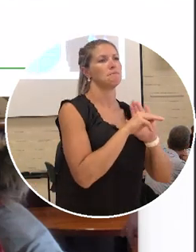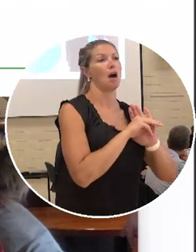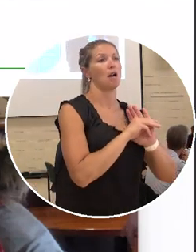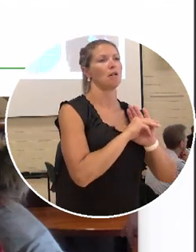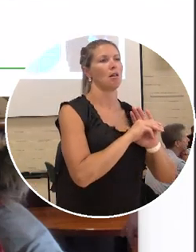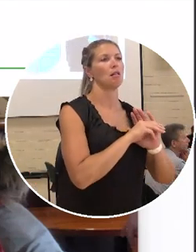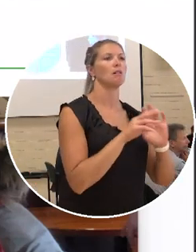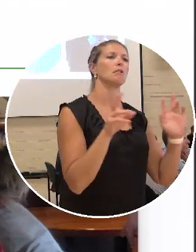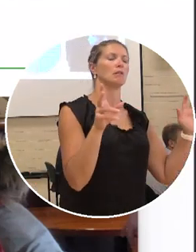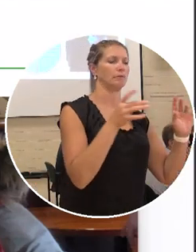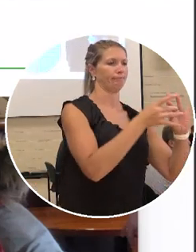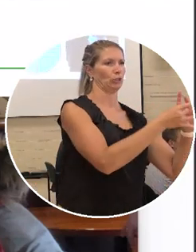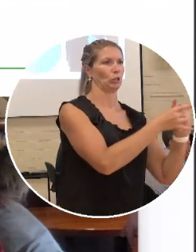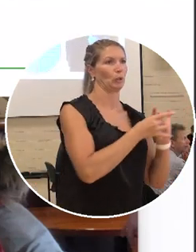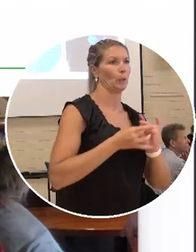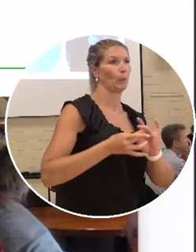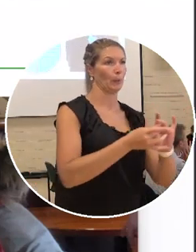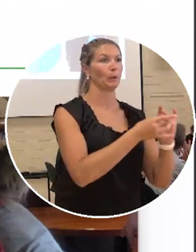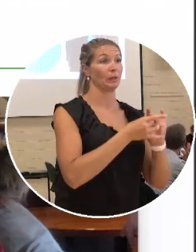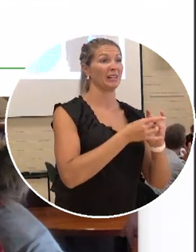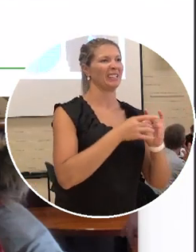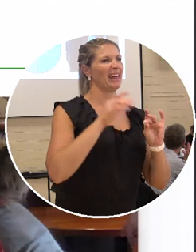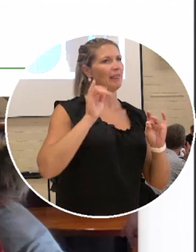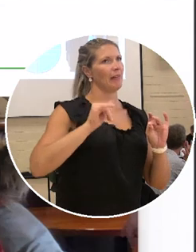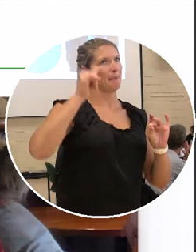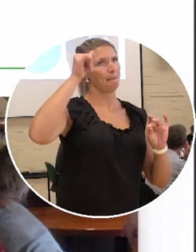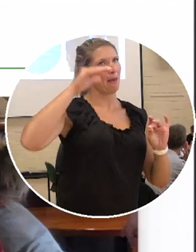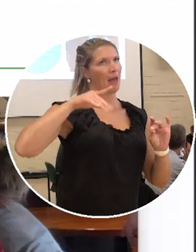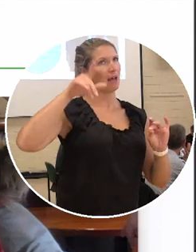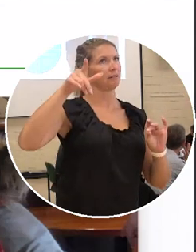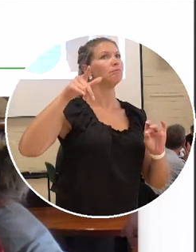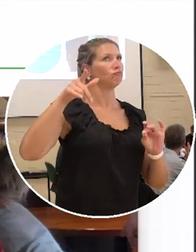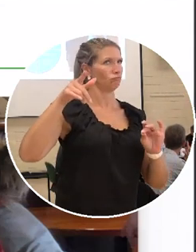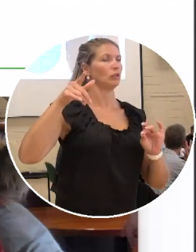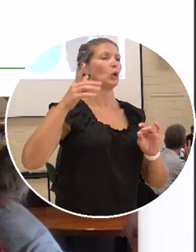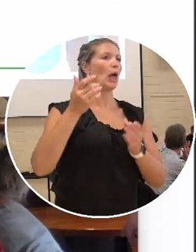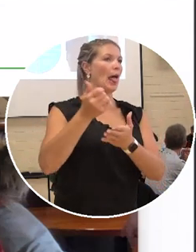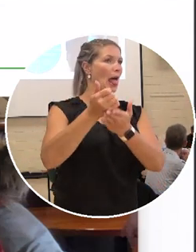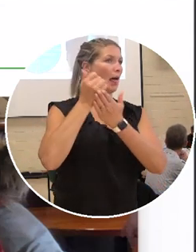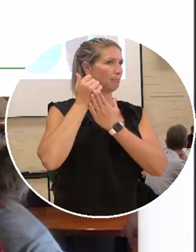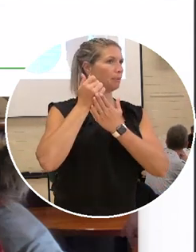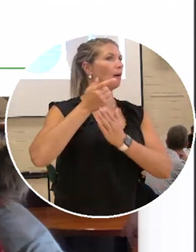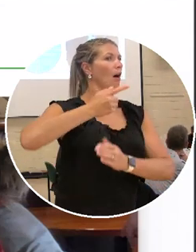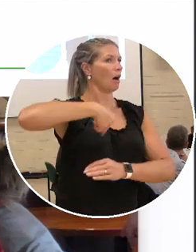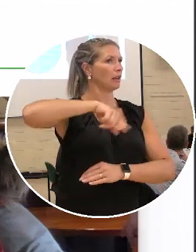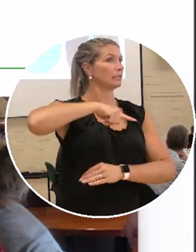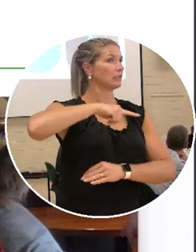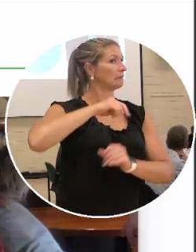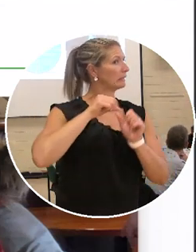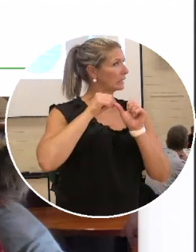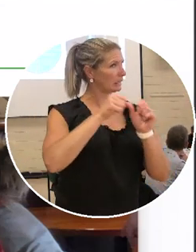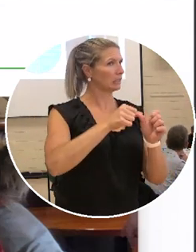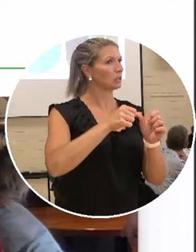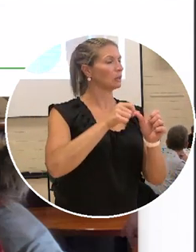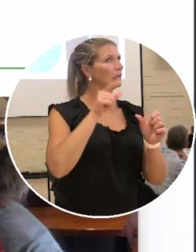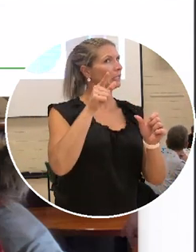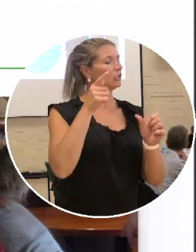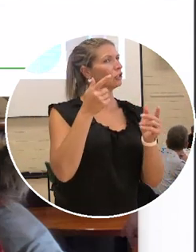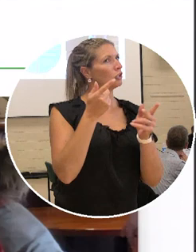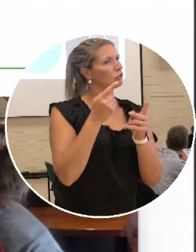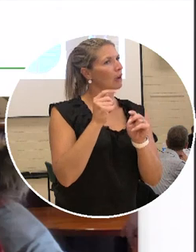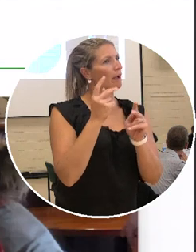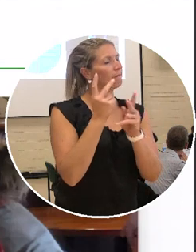gentleman is committed to us verbally. He is trying to formulate plans with